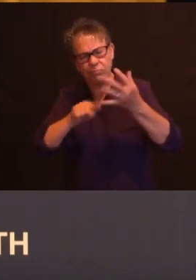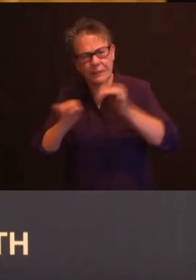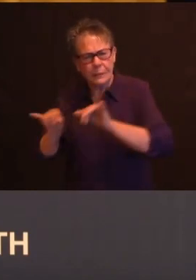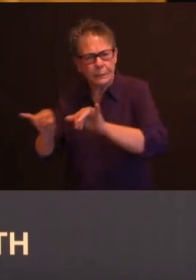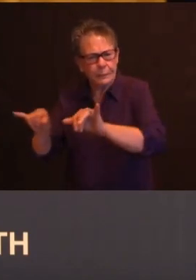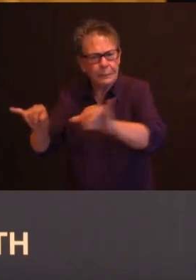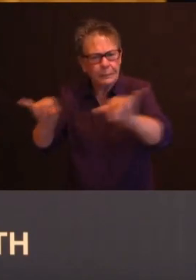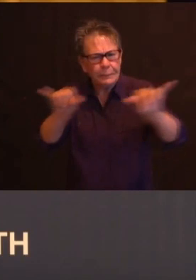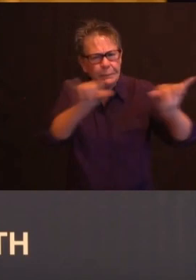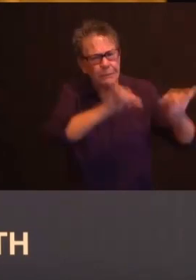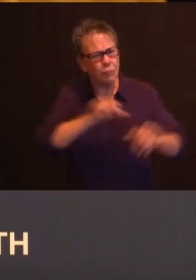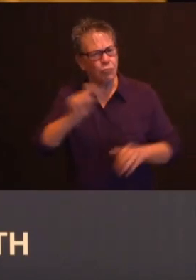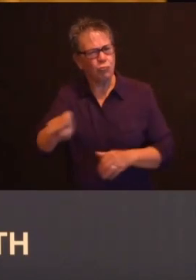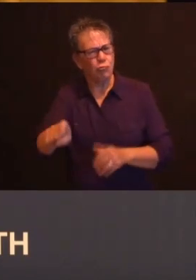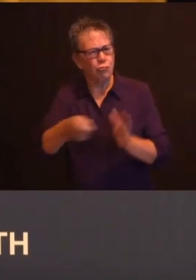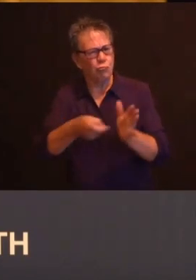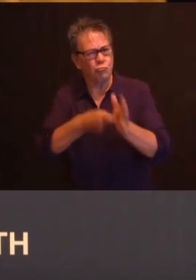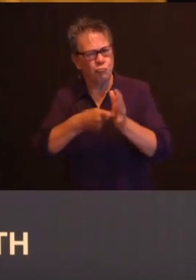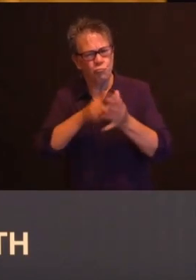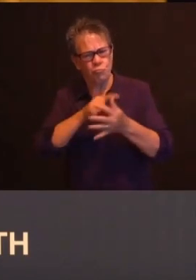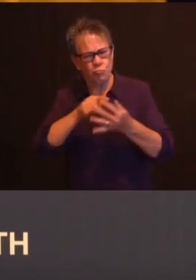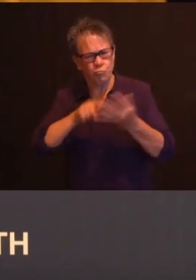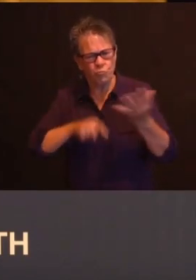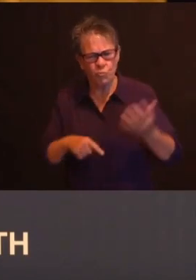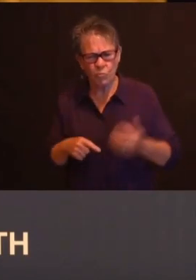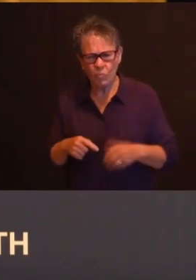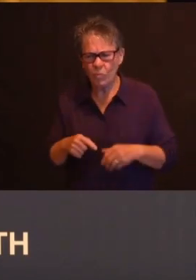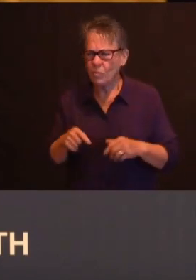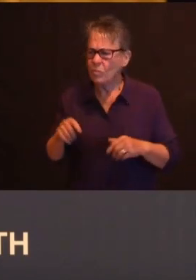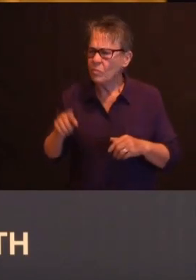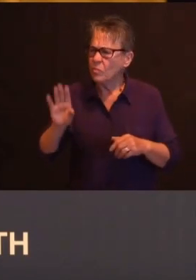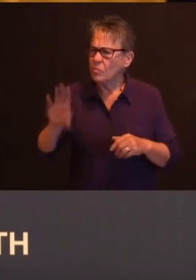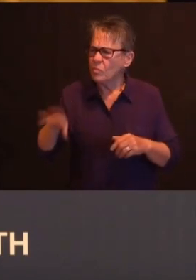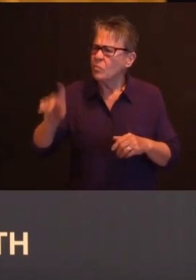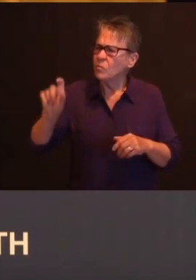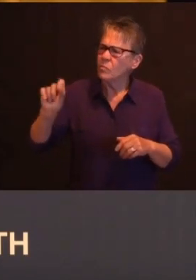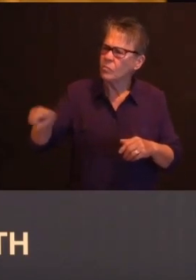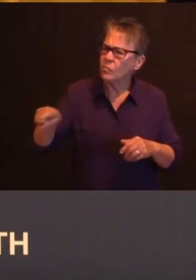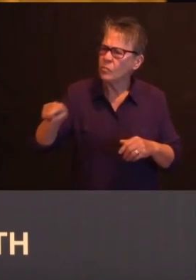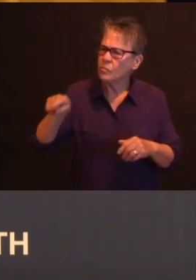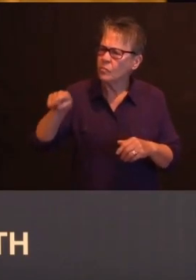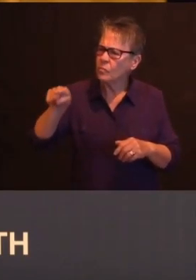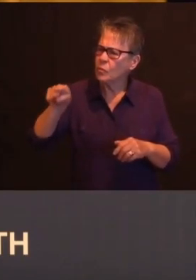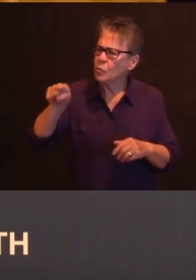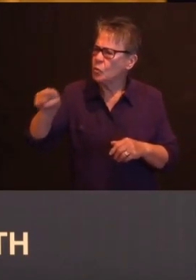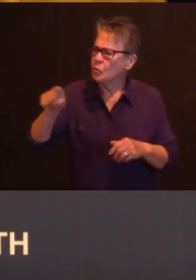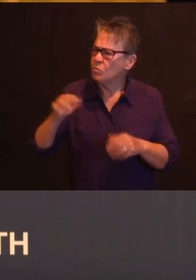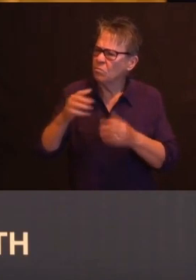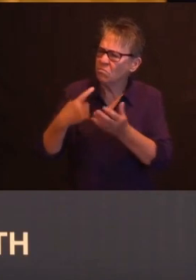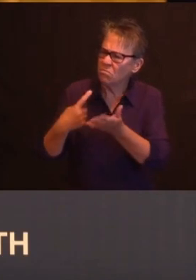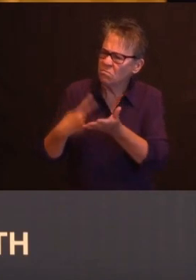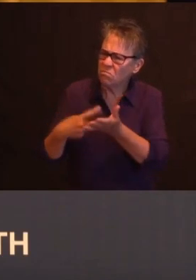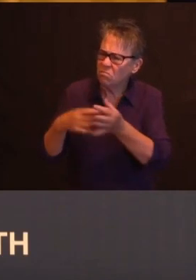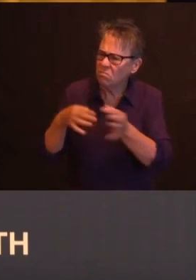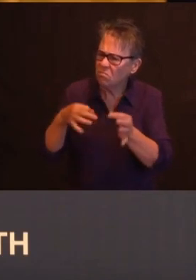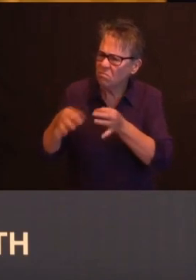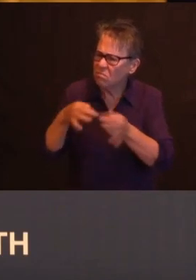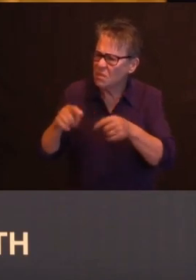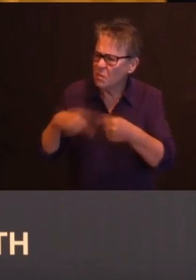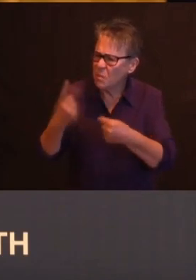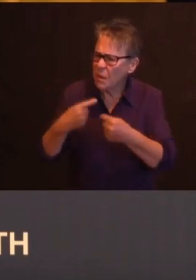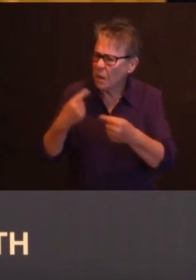or not from the weekend? I think we wait a few days potentially, right, Judy? I mean, the deaths. I hope this is right.